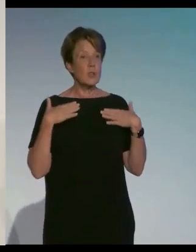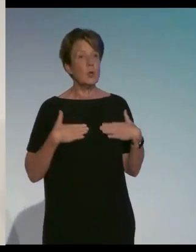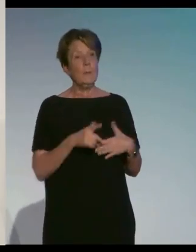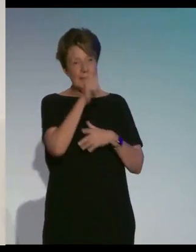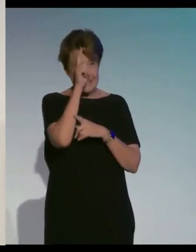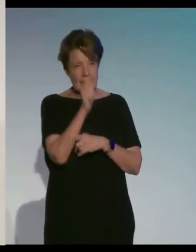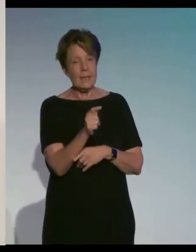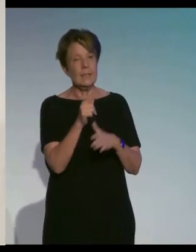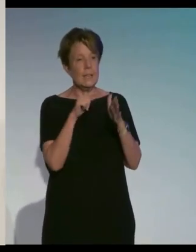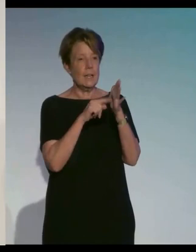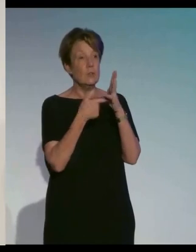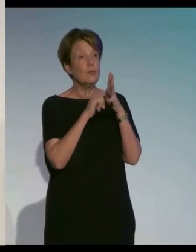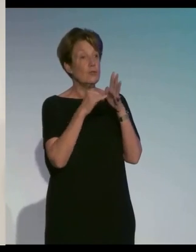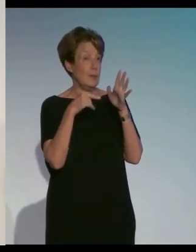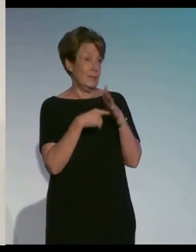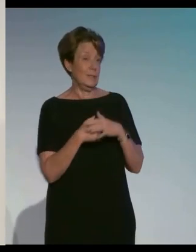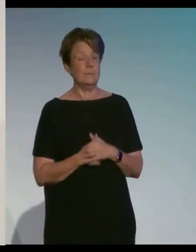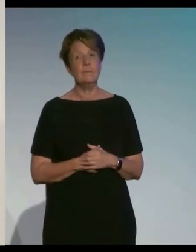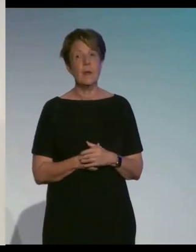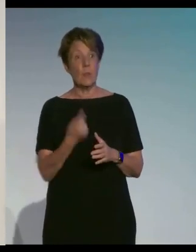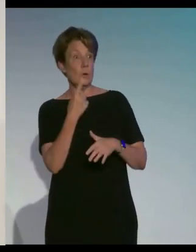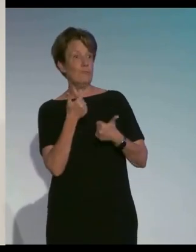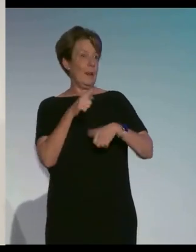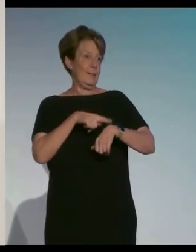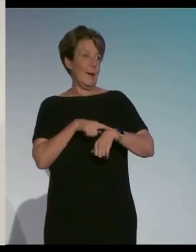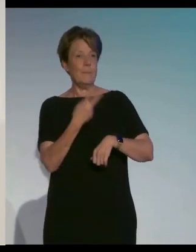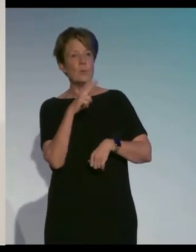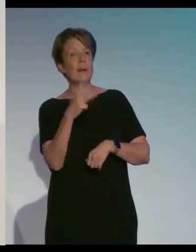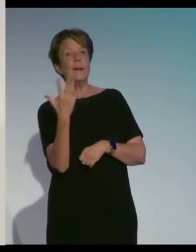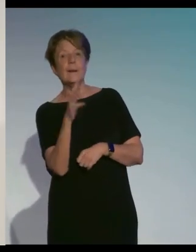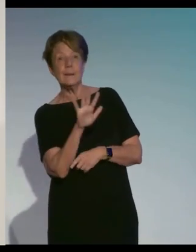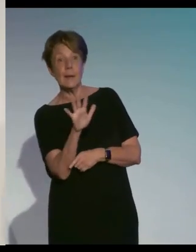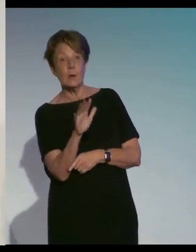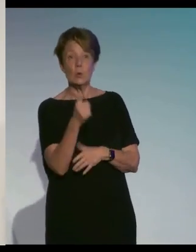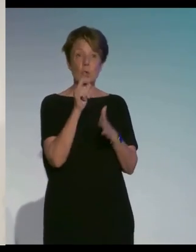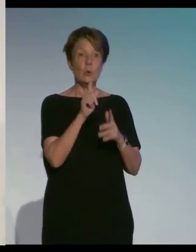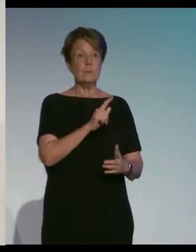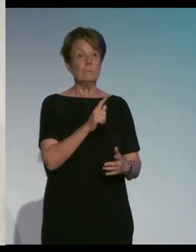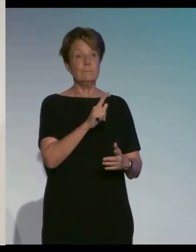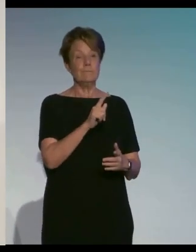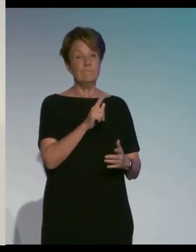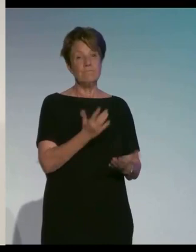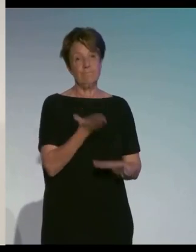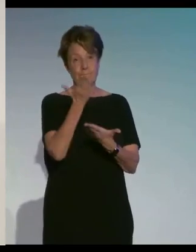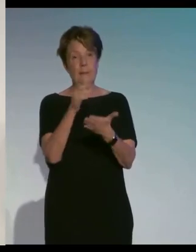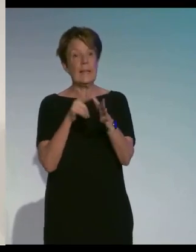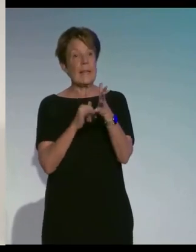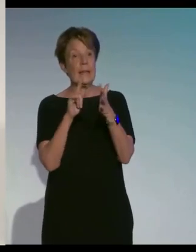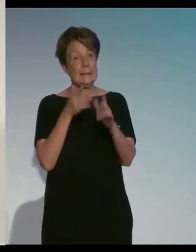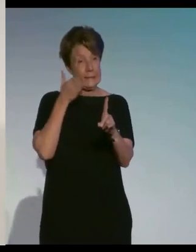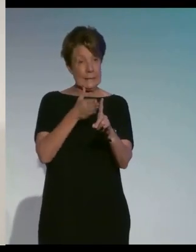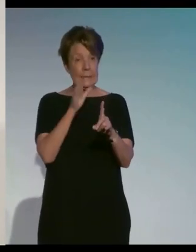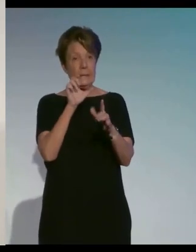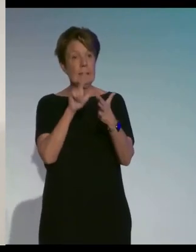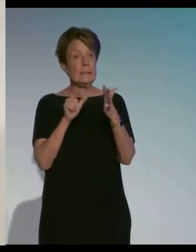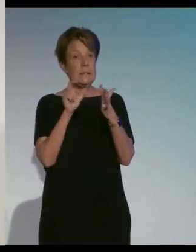said, hey, this is a great time to maybe think about, you know, doing a case at CEDAW. And why at CEDAW? Because